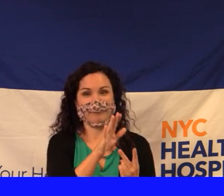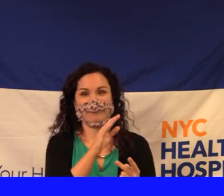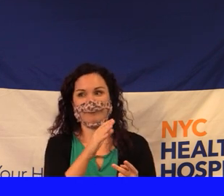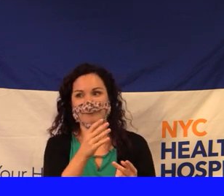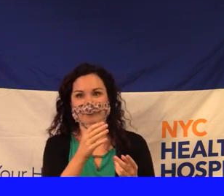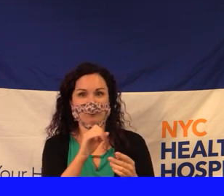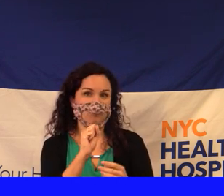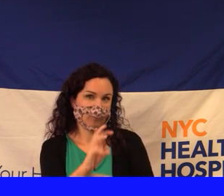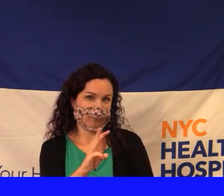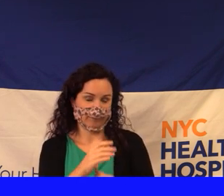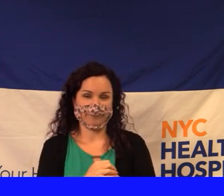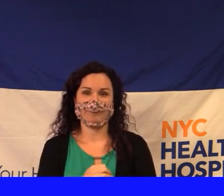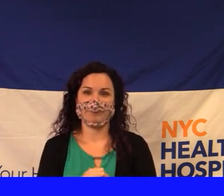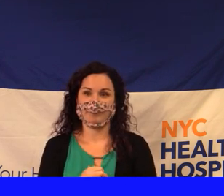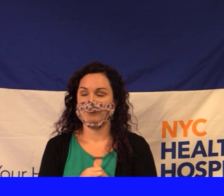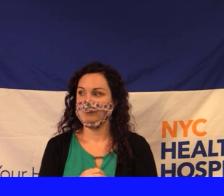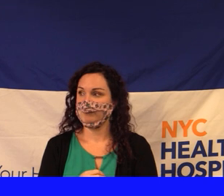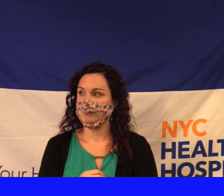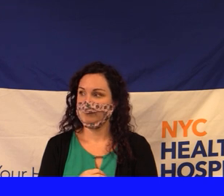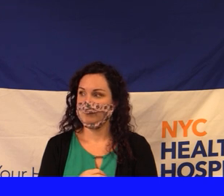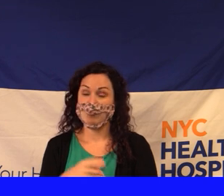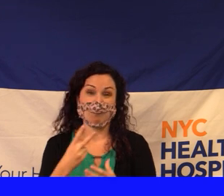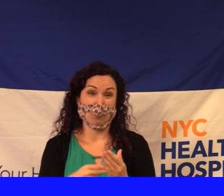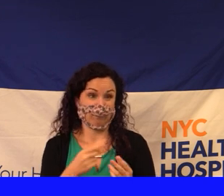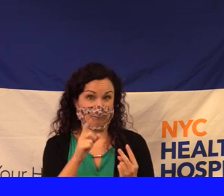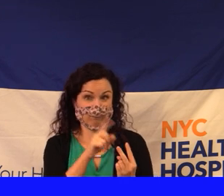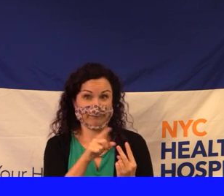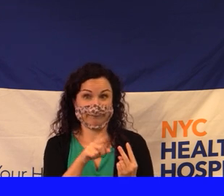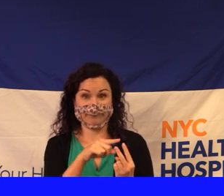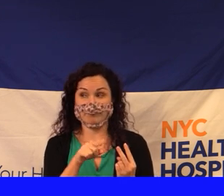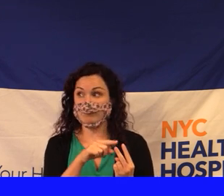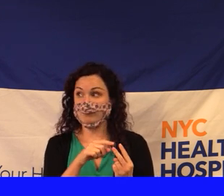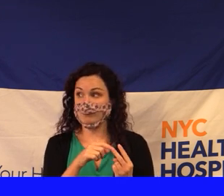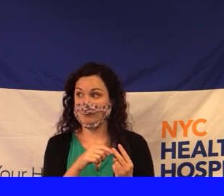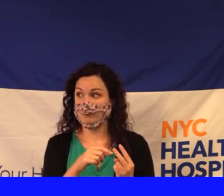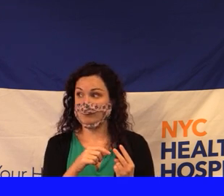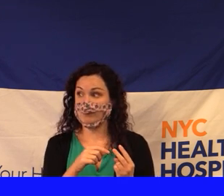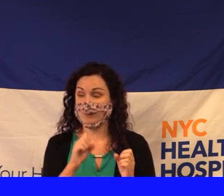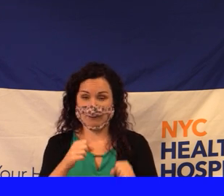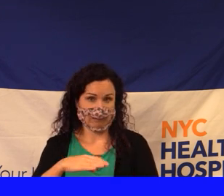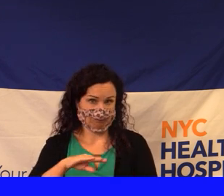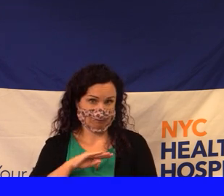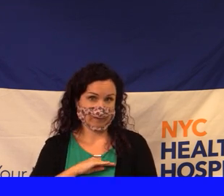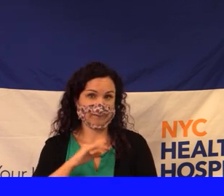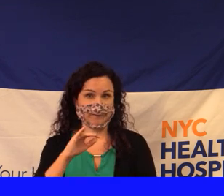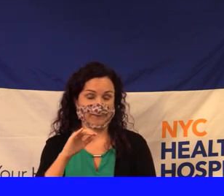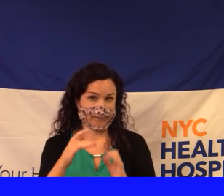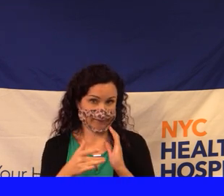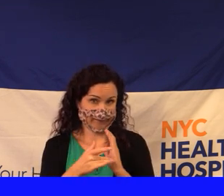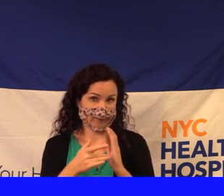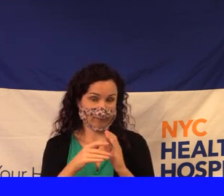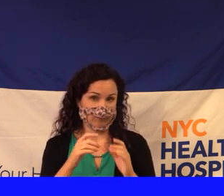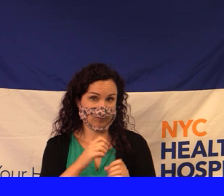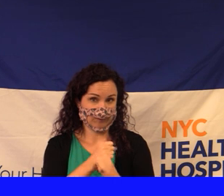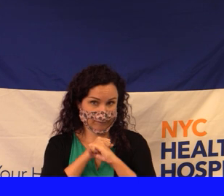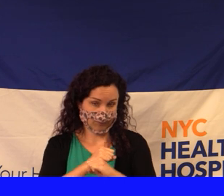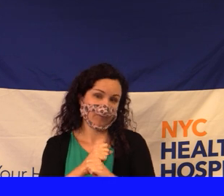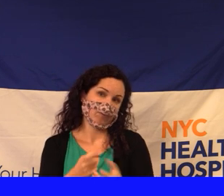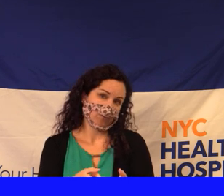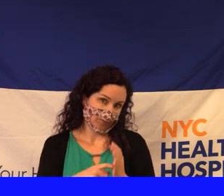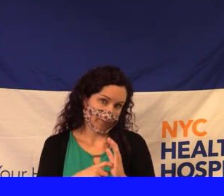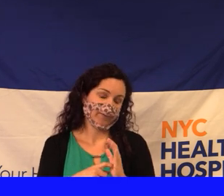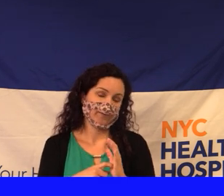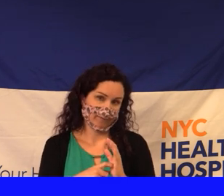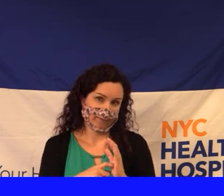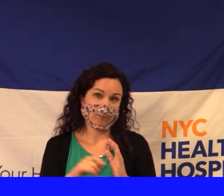solution. And also both of these vendors can meet the IT security requirements